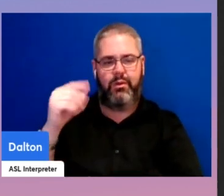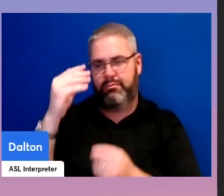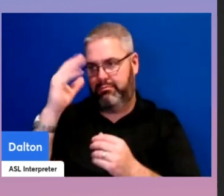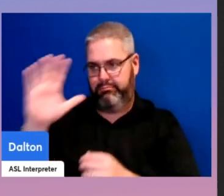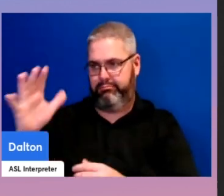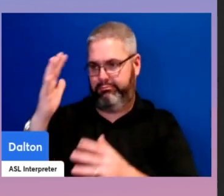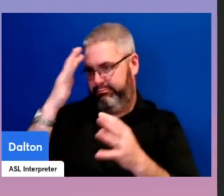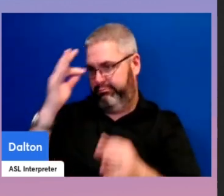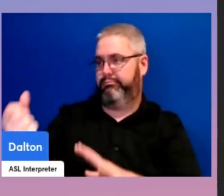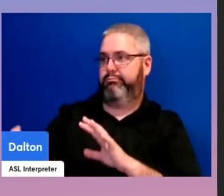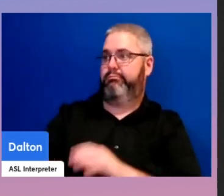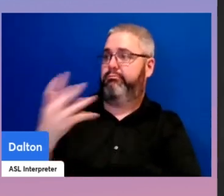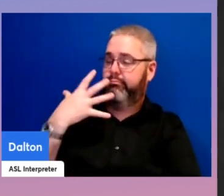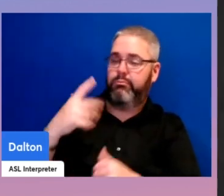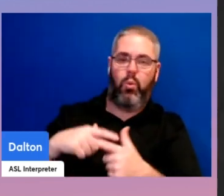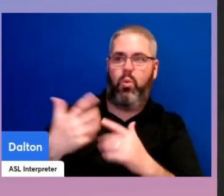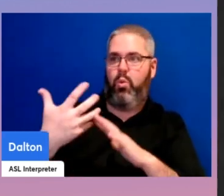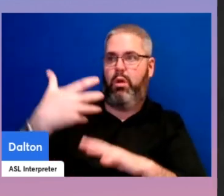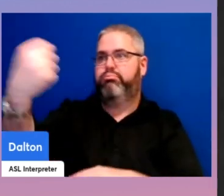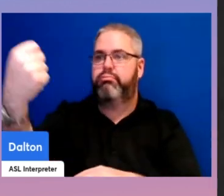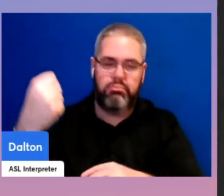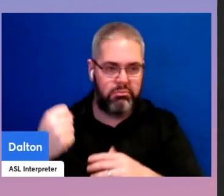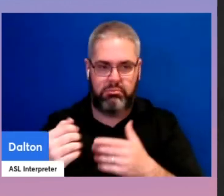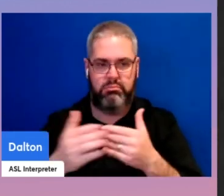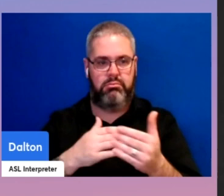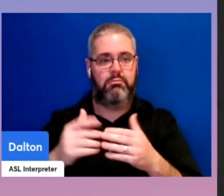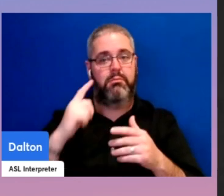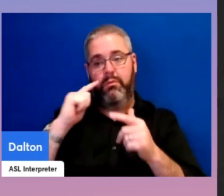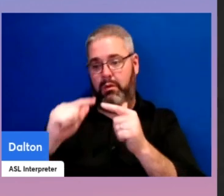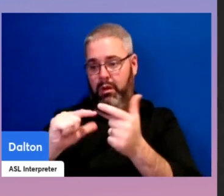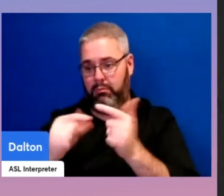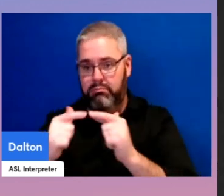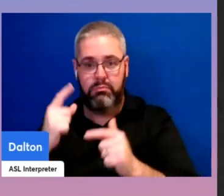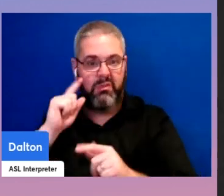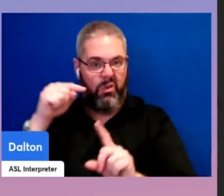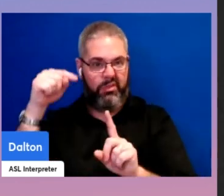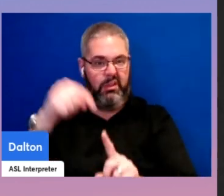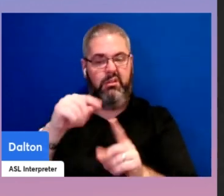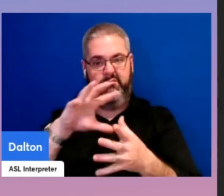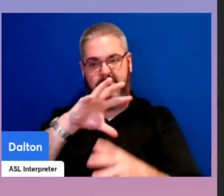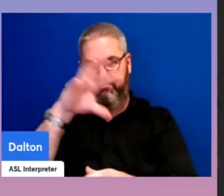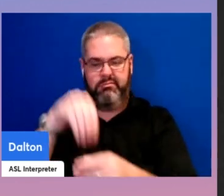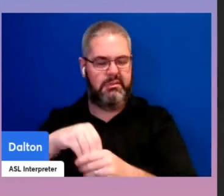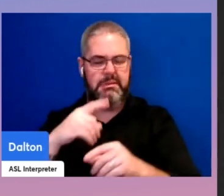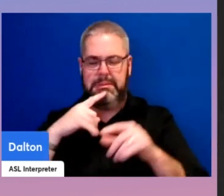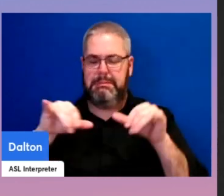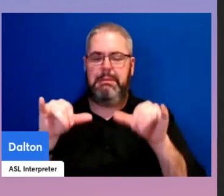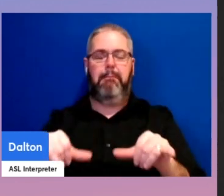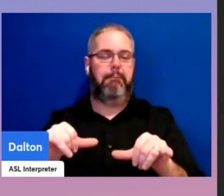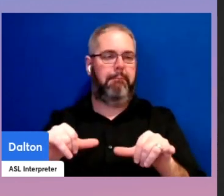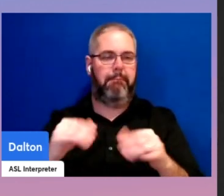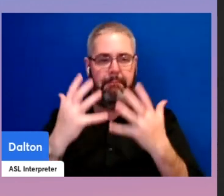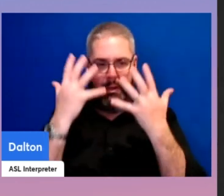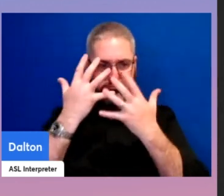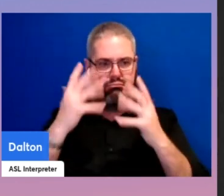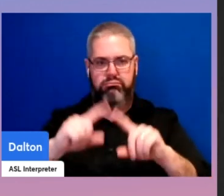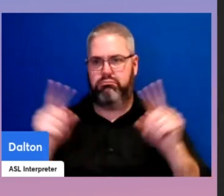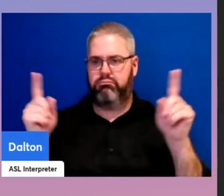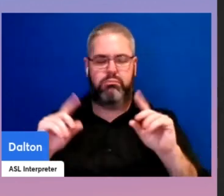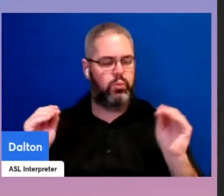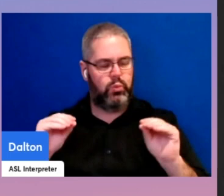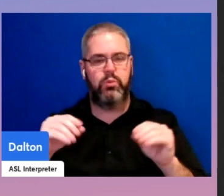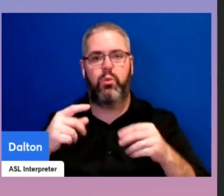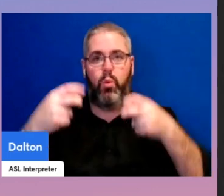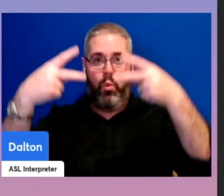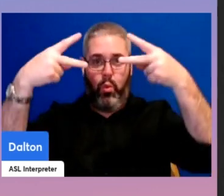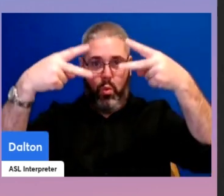them. But as far as the application's interface for Postgres goes, this stays the exact same. So if you go through this code, we'll actually